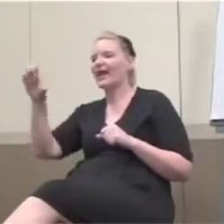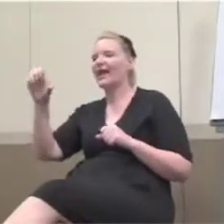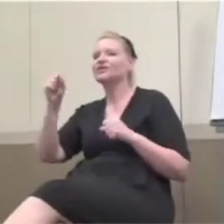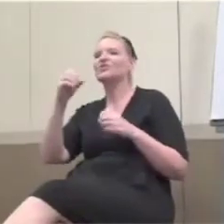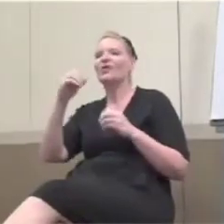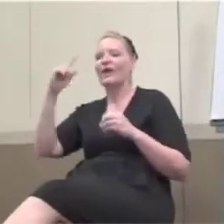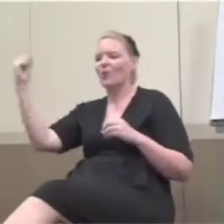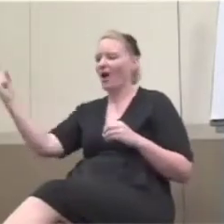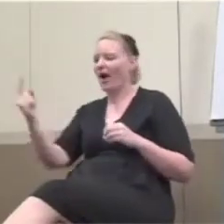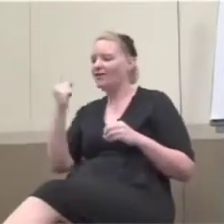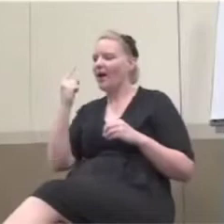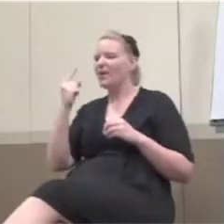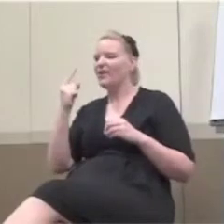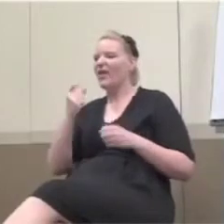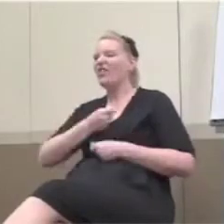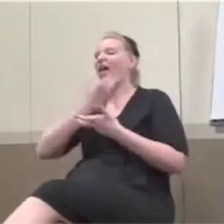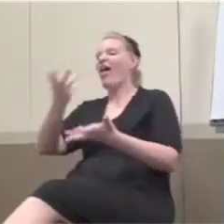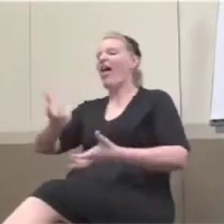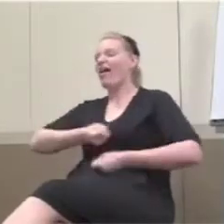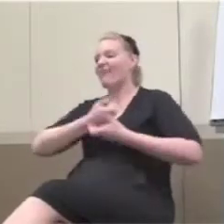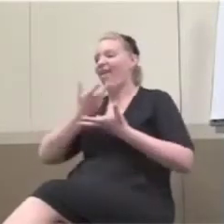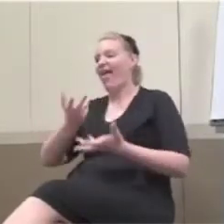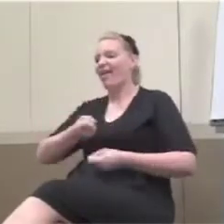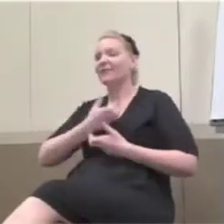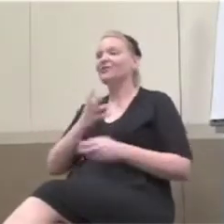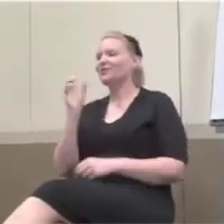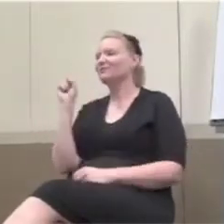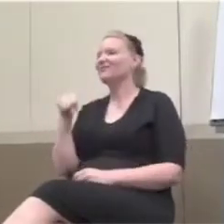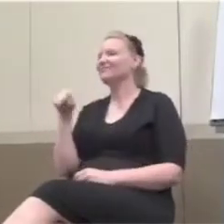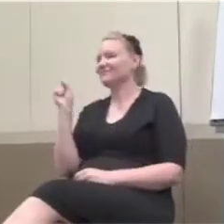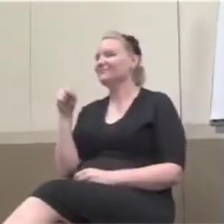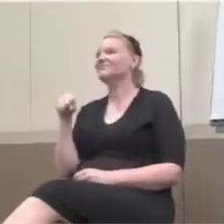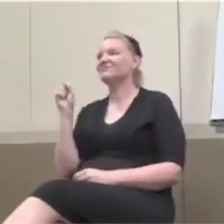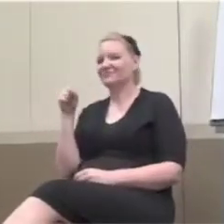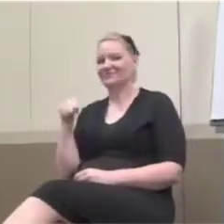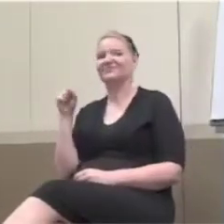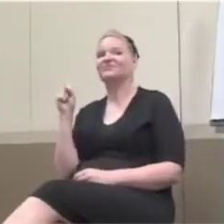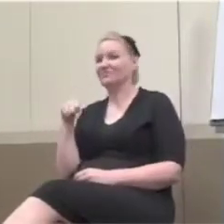about everything and you naturally want to go and you have to go